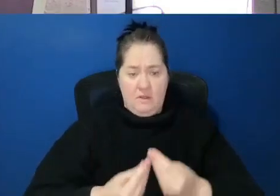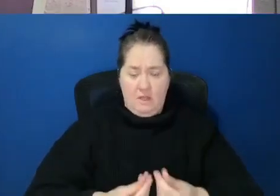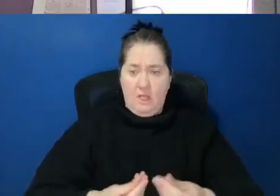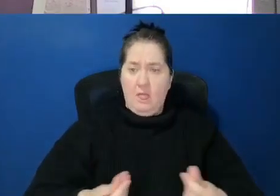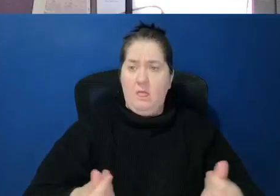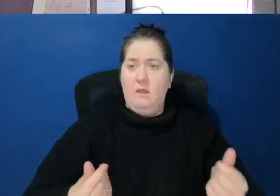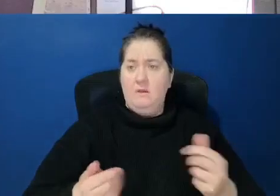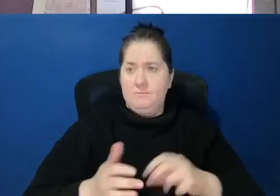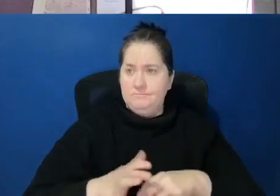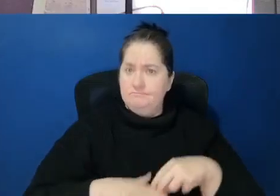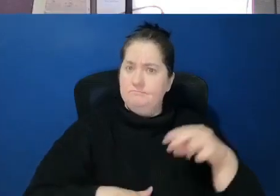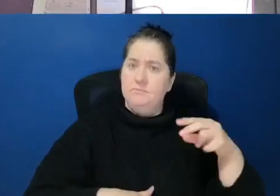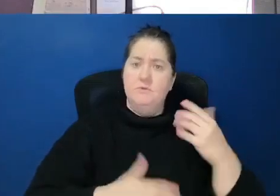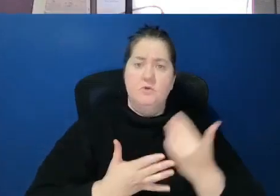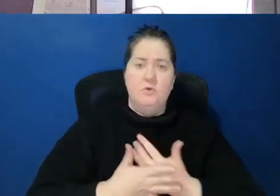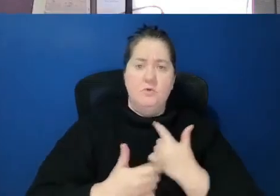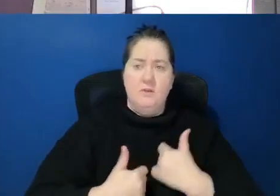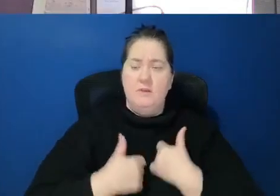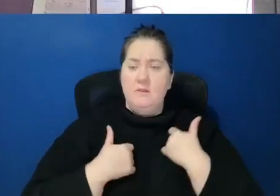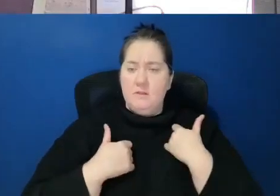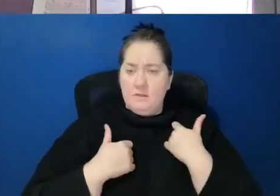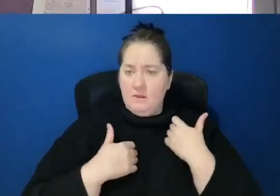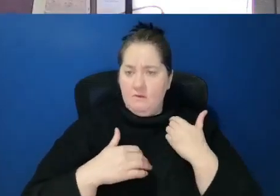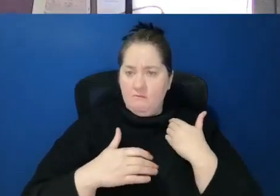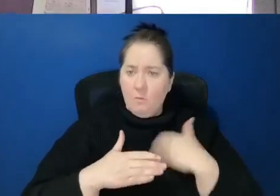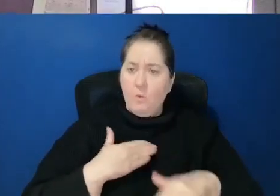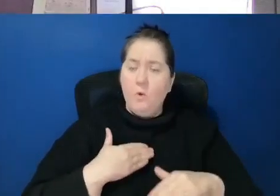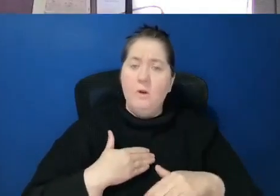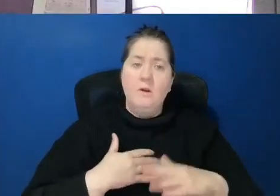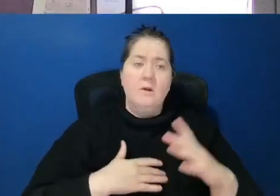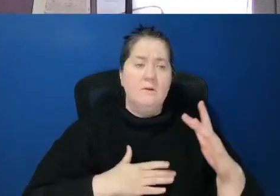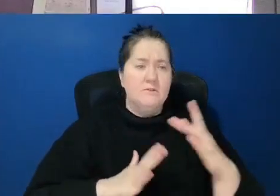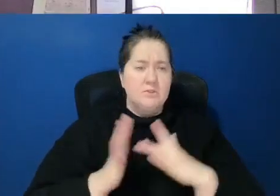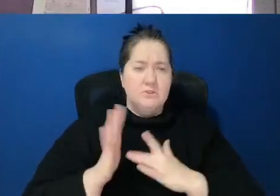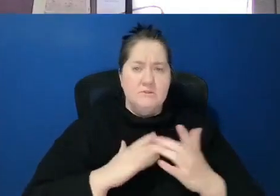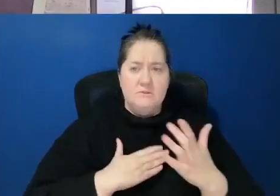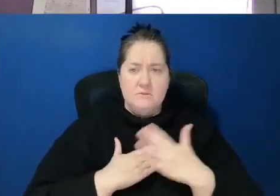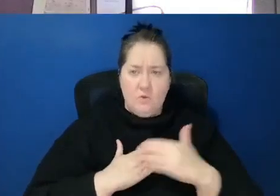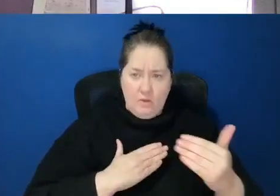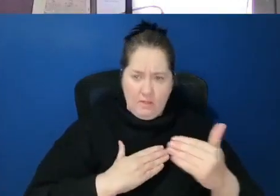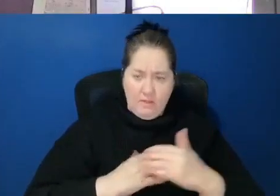is born. Jesus is calling.